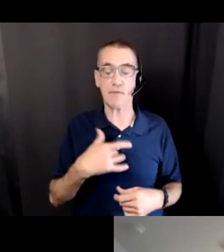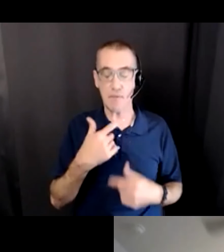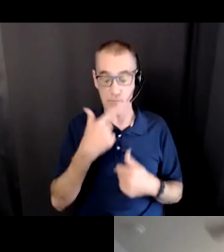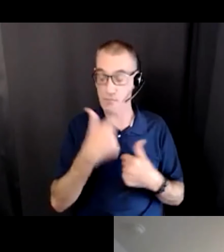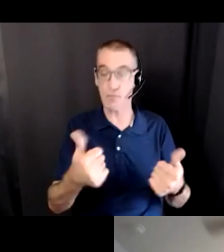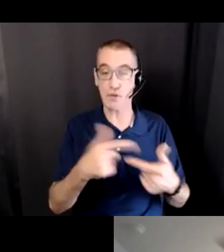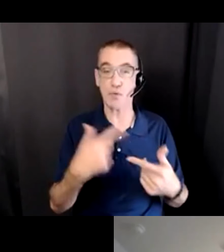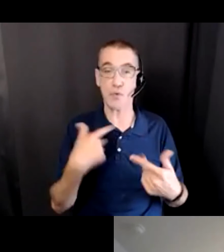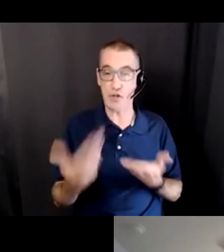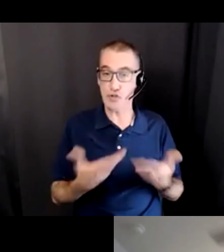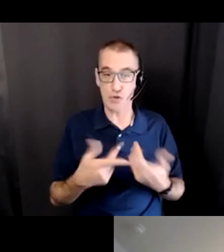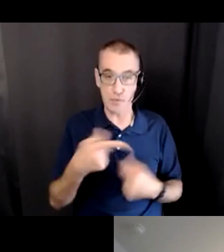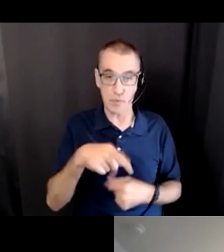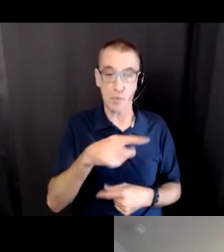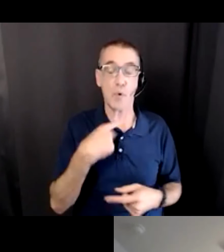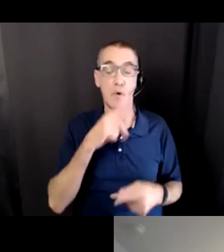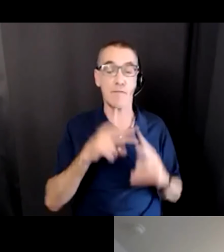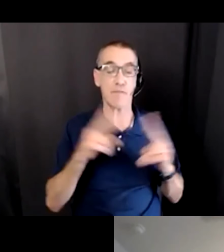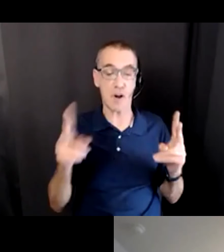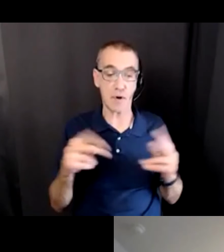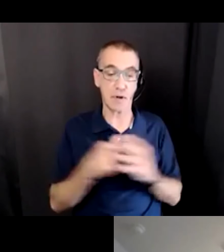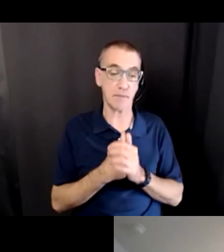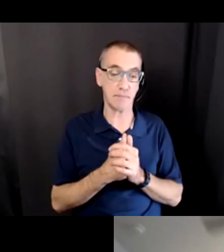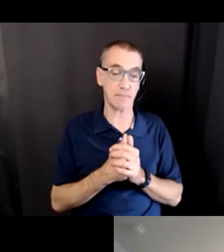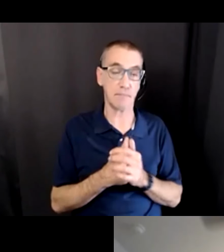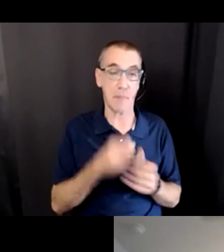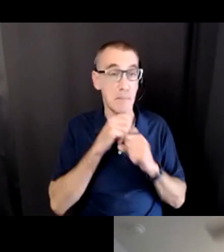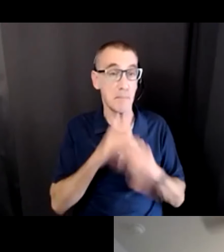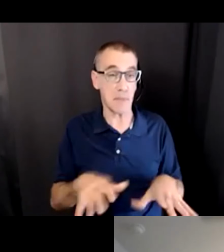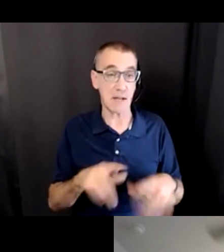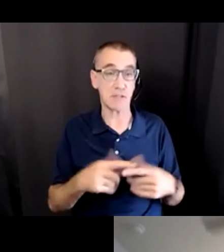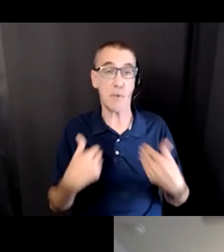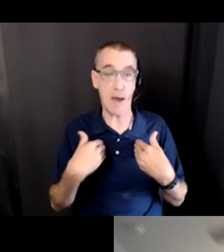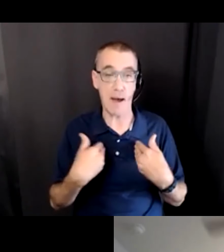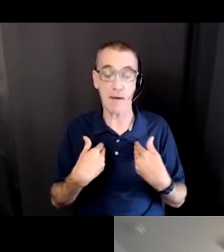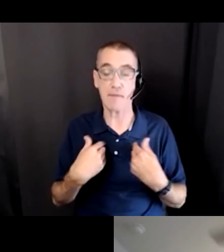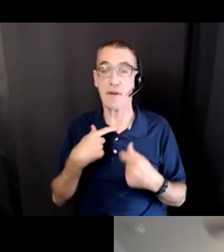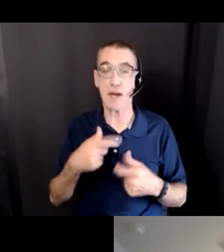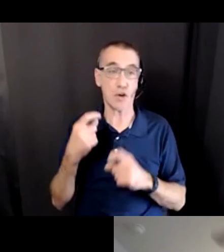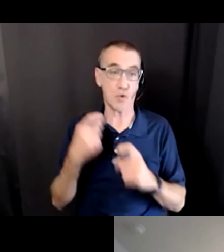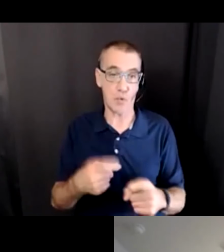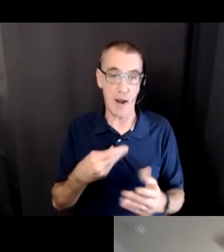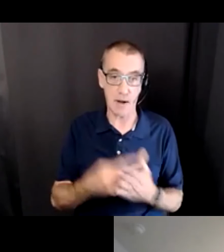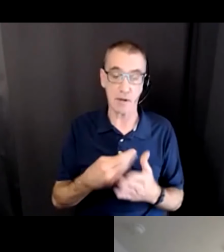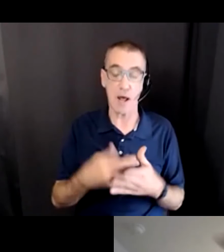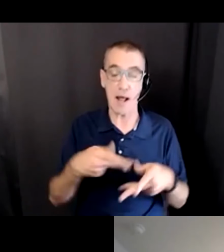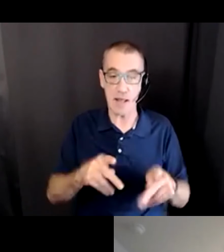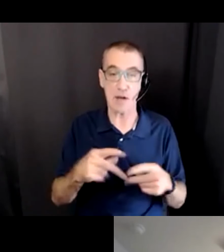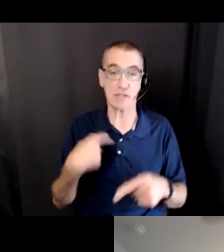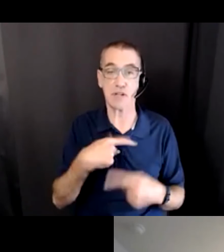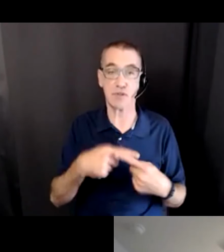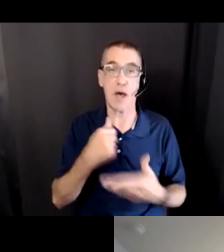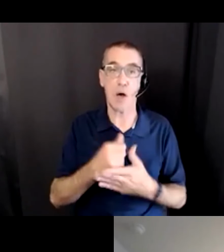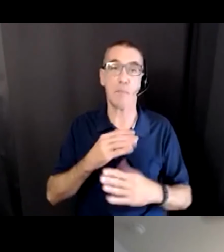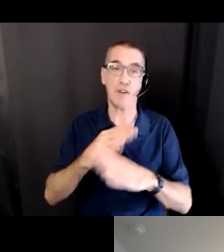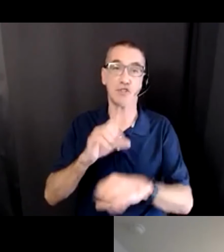serve you. We are just very blessed to have a grant that allows us to help prevention work